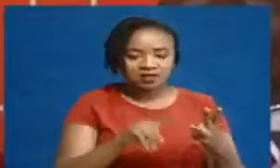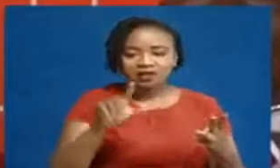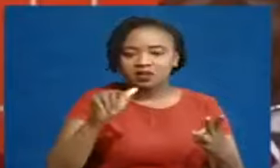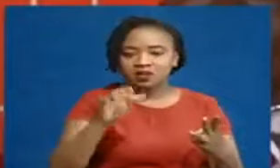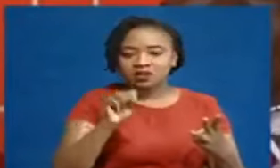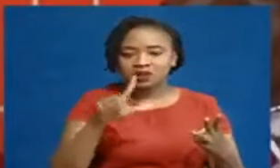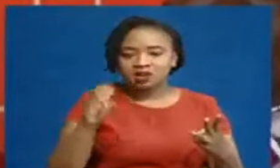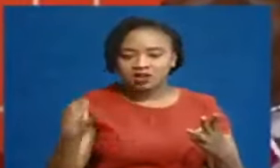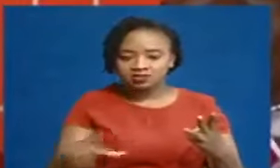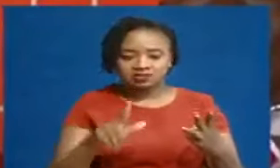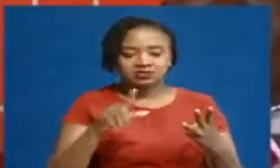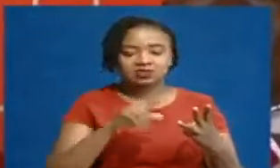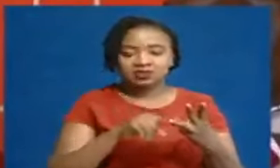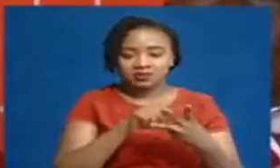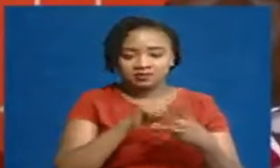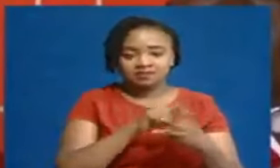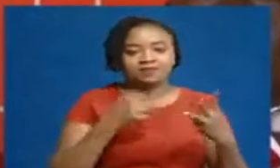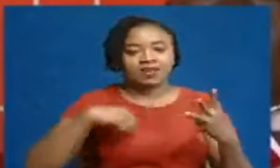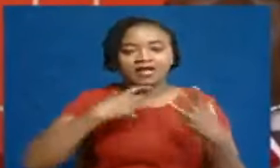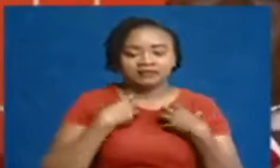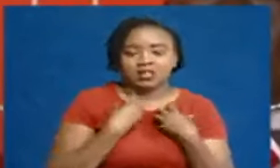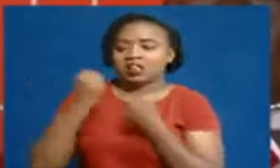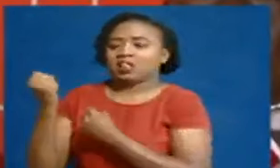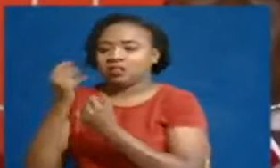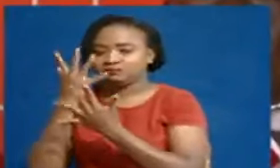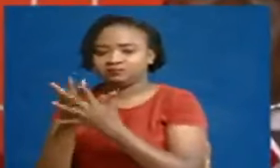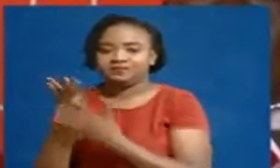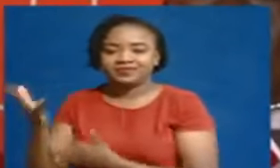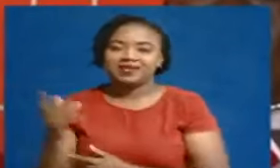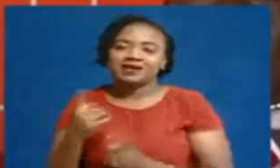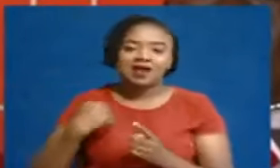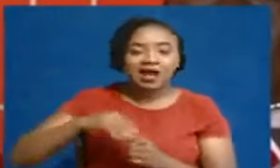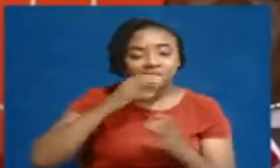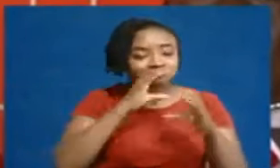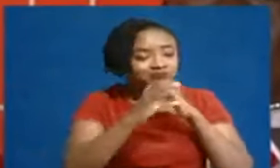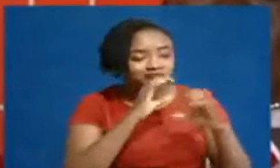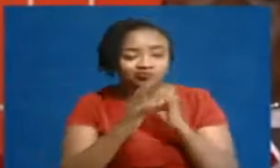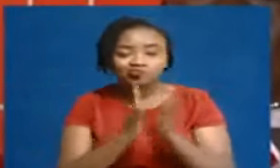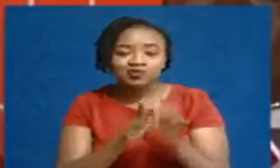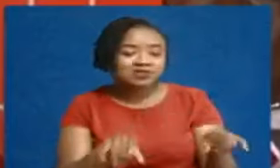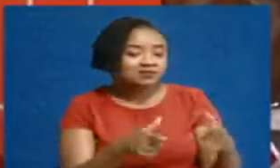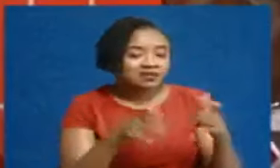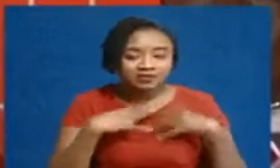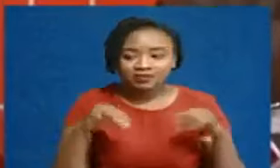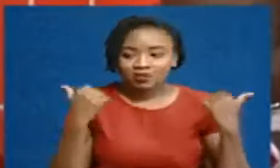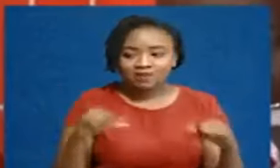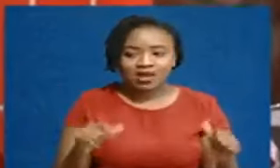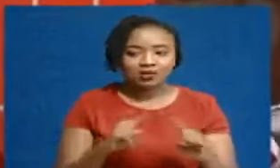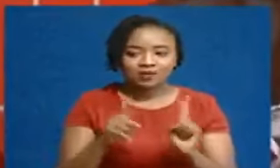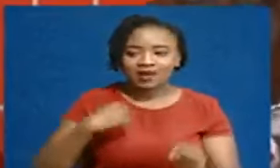Hatujaongea na vyombo vya habari bado, manake hatujapata nguvu ya kutosha. Kwa hivyo siku ya leo tu ni ya kumshukuru Mungu